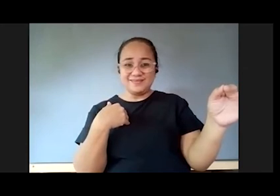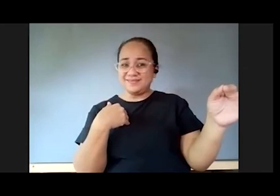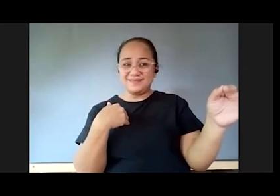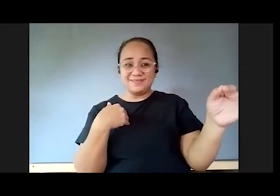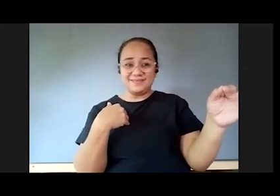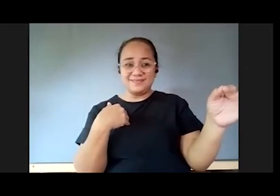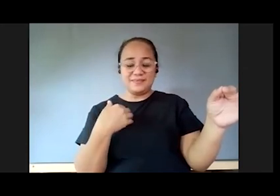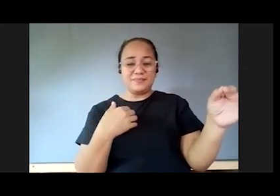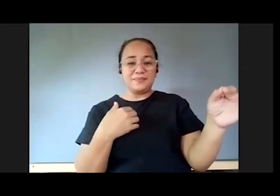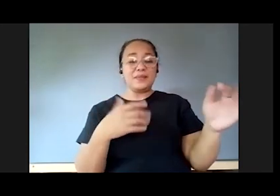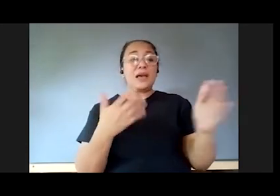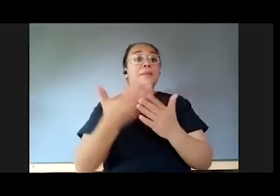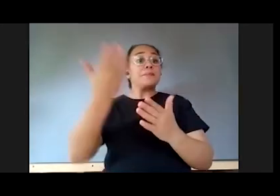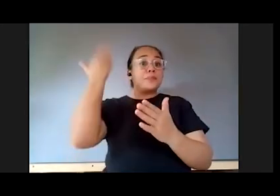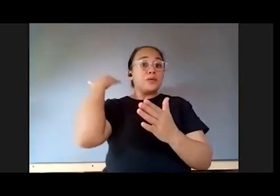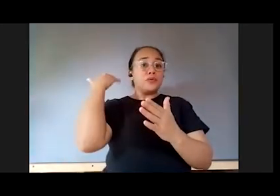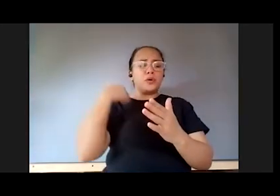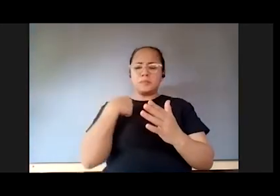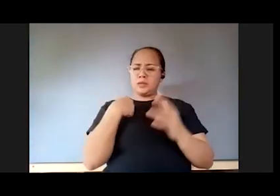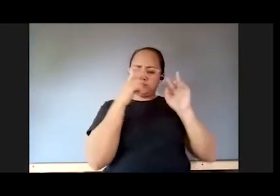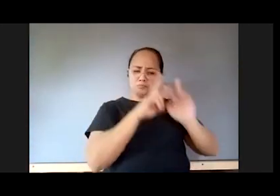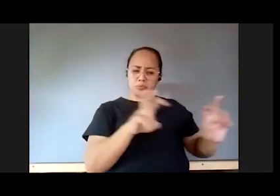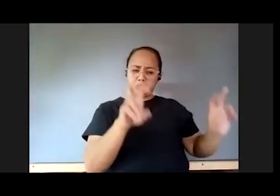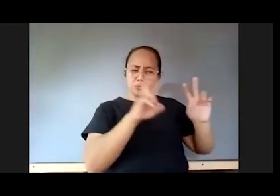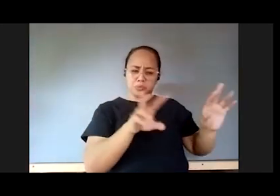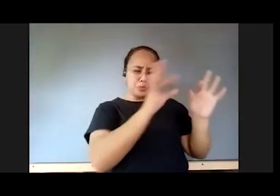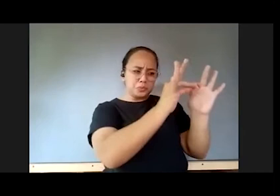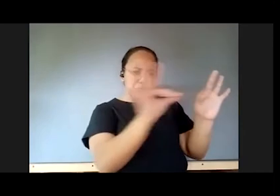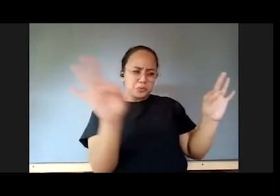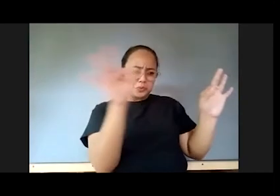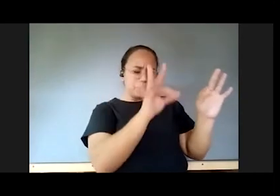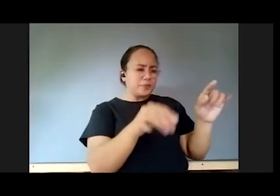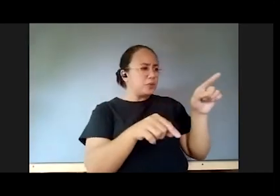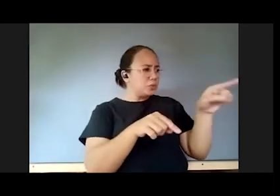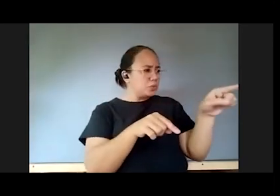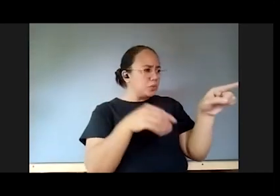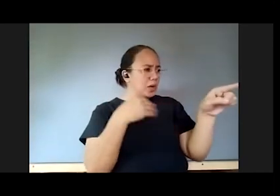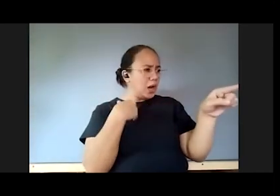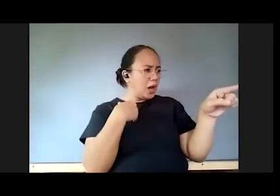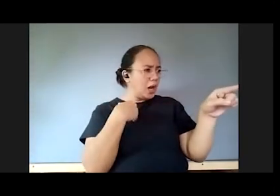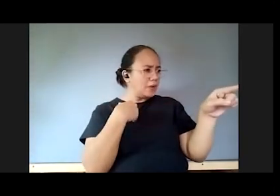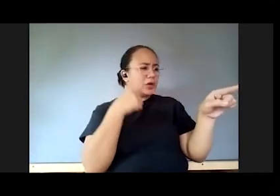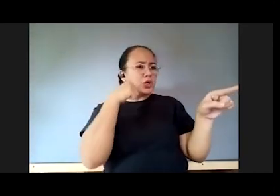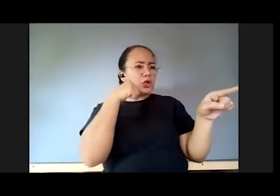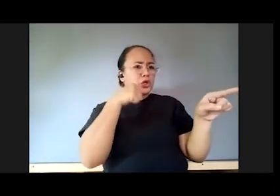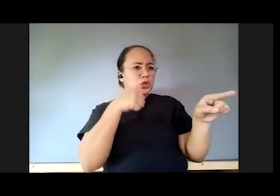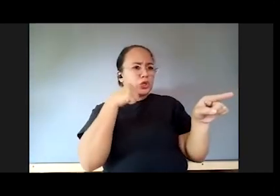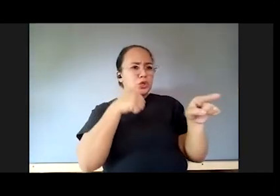So before I was analyzing this sentence is, you have girls, boys, girls, how